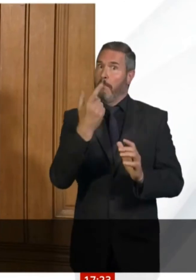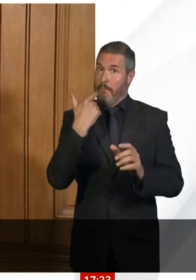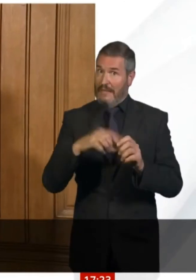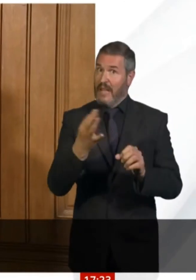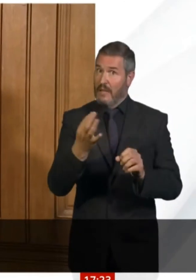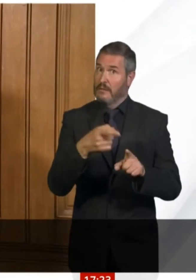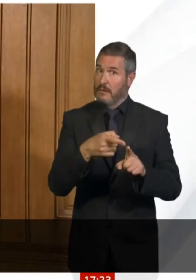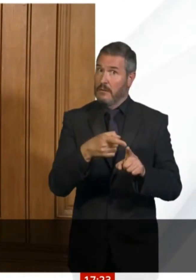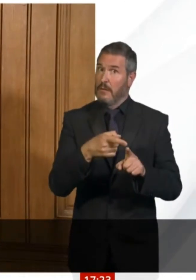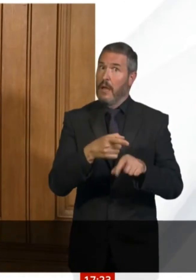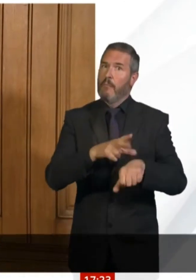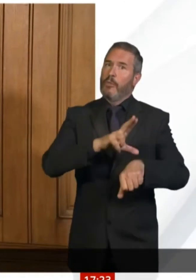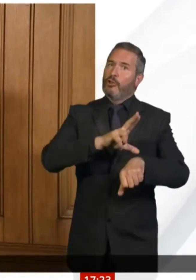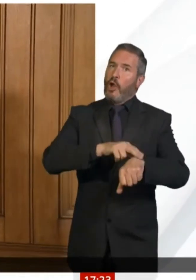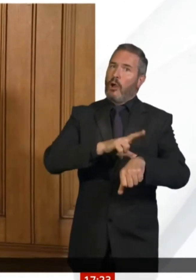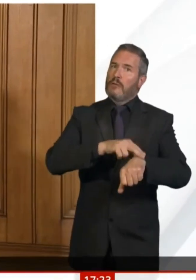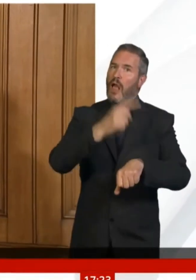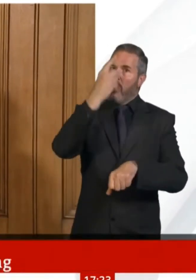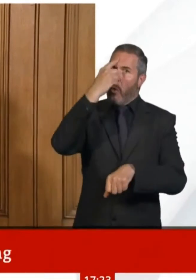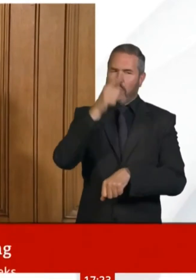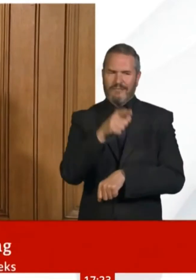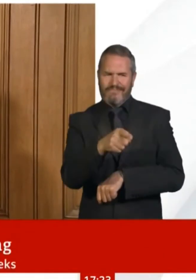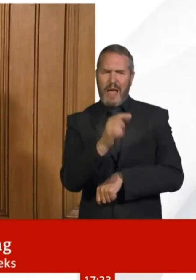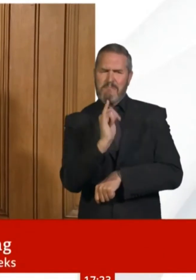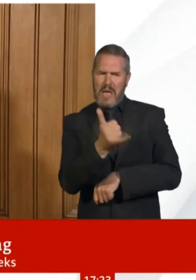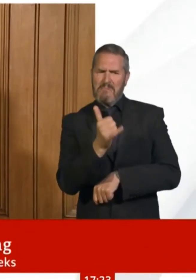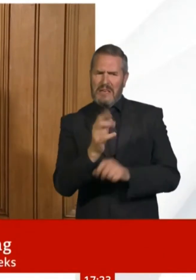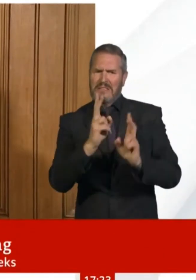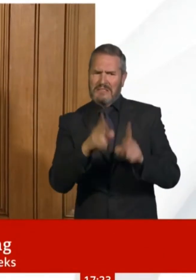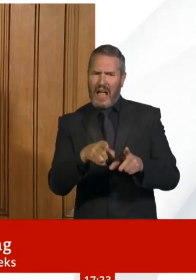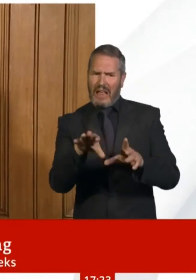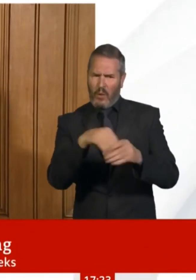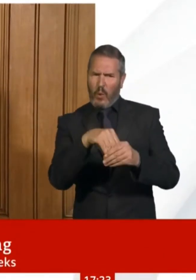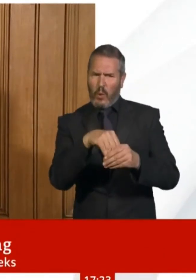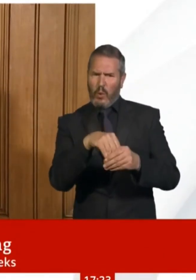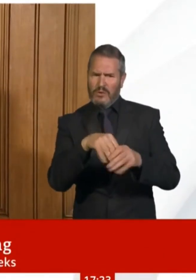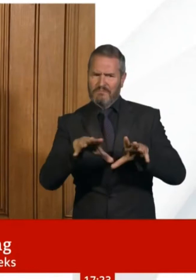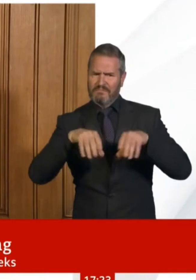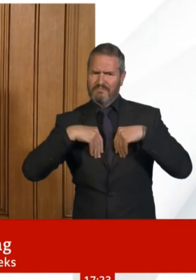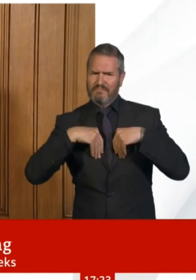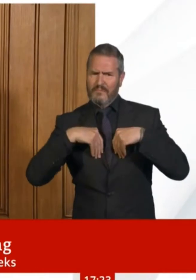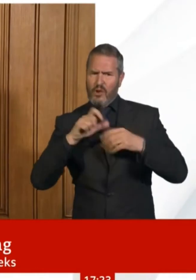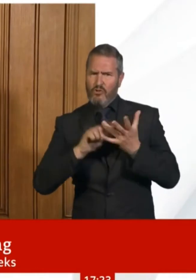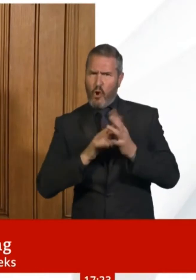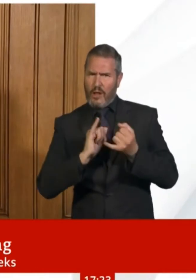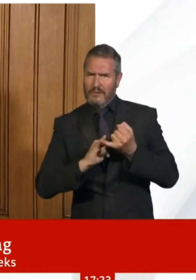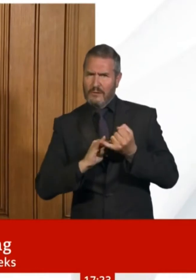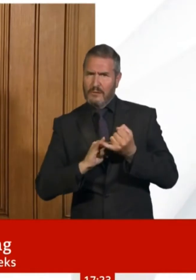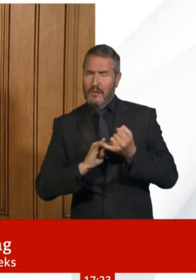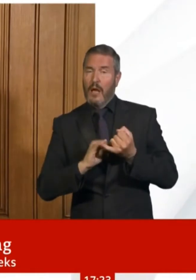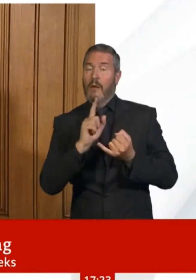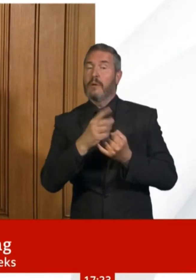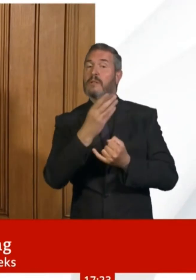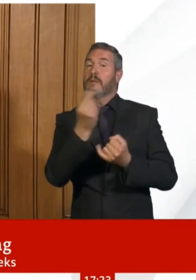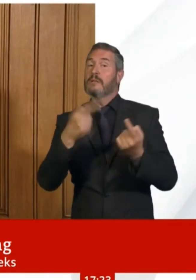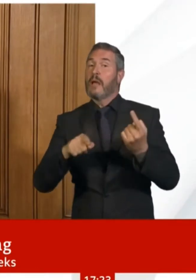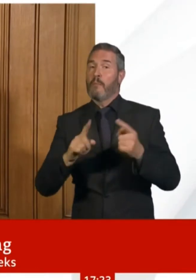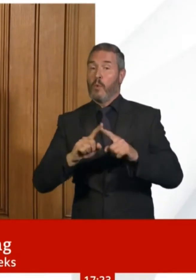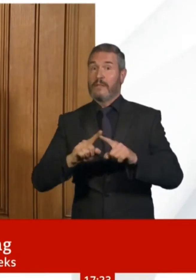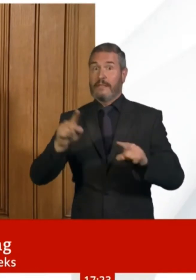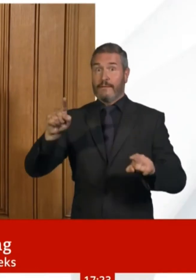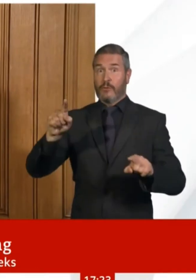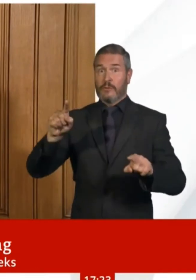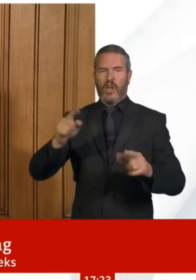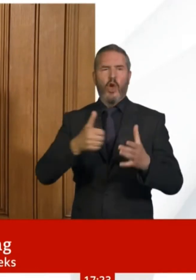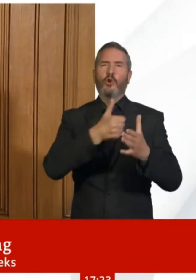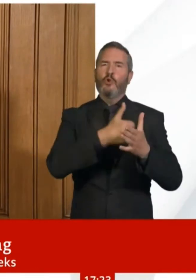basis of the fact the doctor thought it was likely but not definite. But it also gives an indication of what's called excess mortality, the difference between